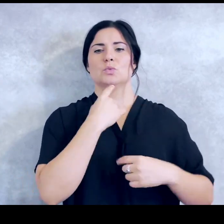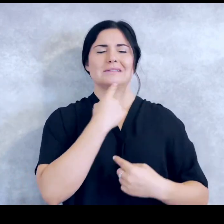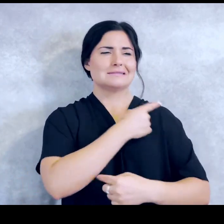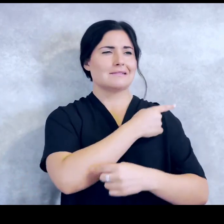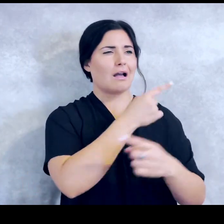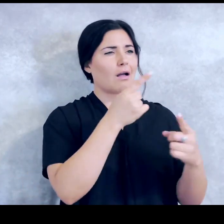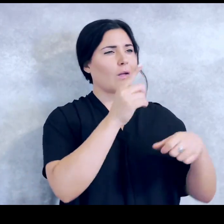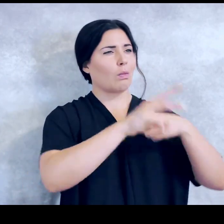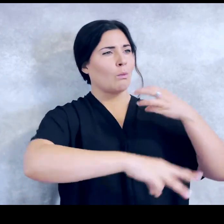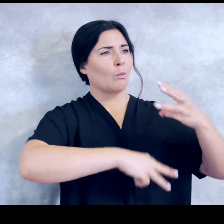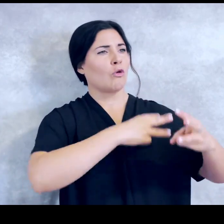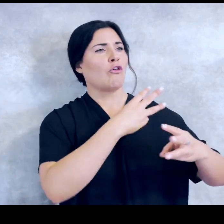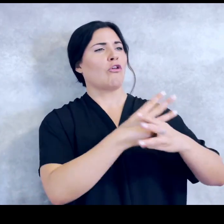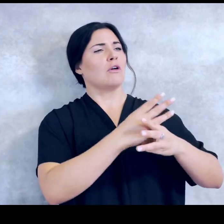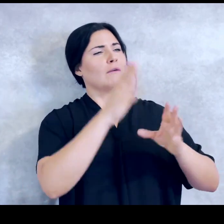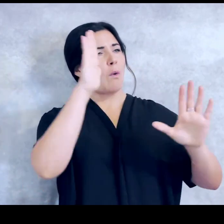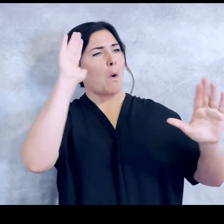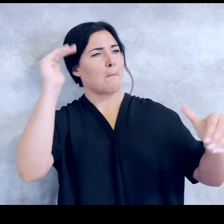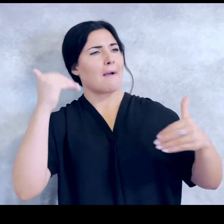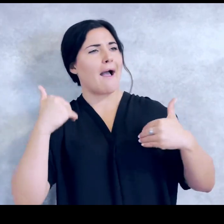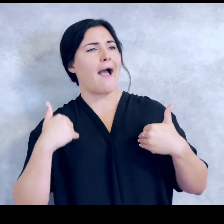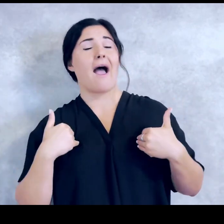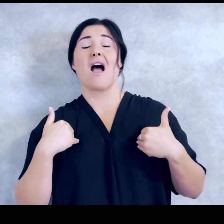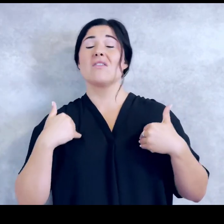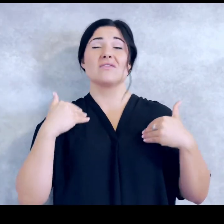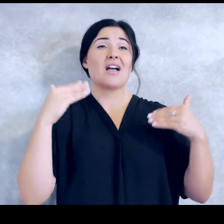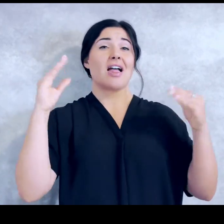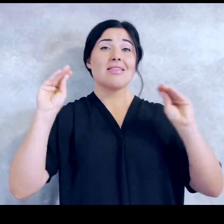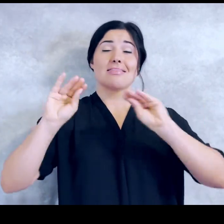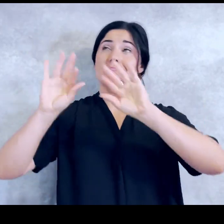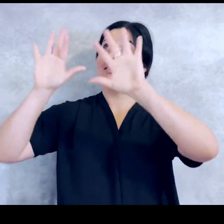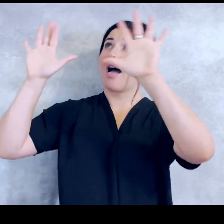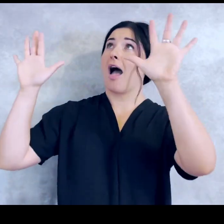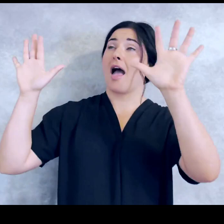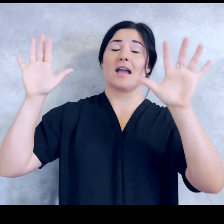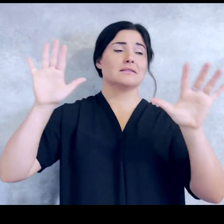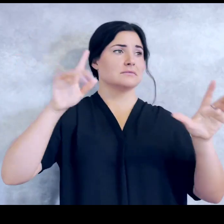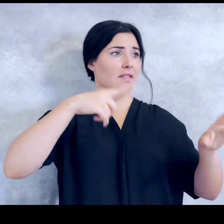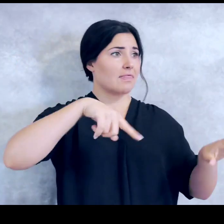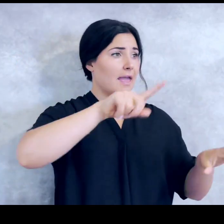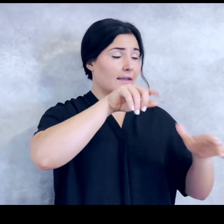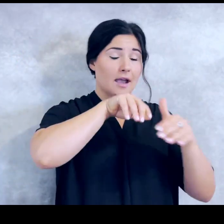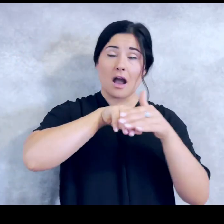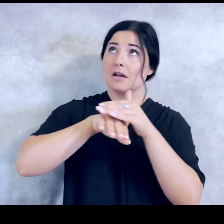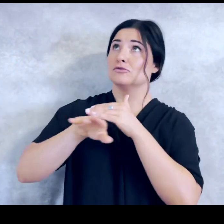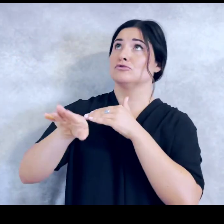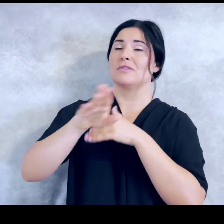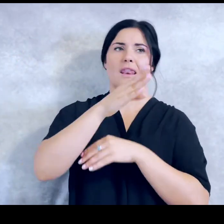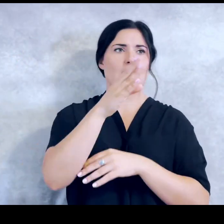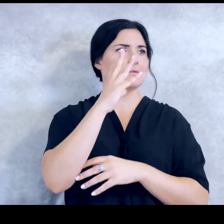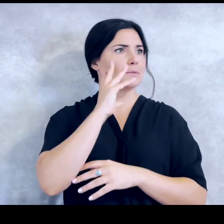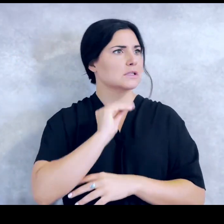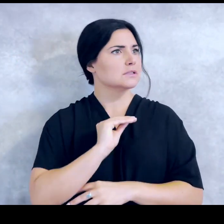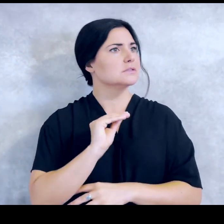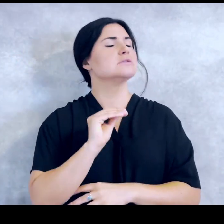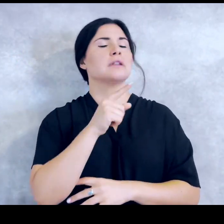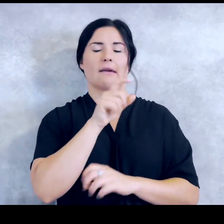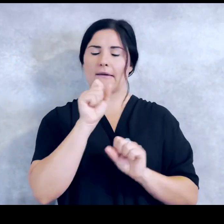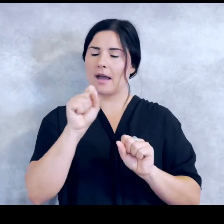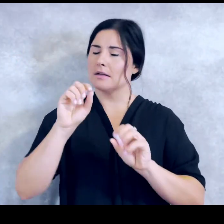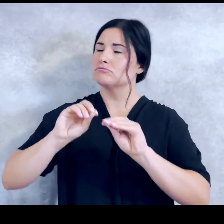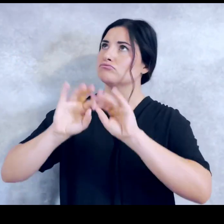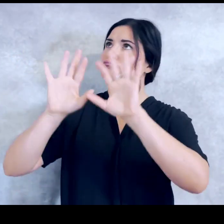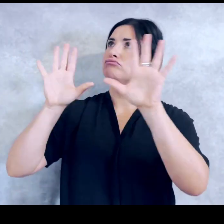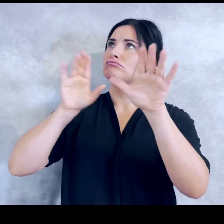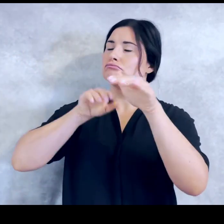tell the world that there's hope when they feel hopeless, to tell the world that there is light in the midst of darkest places that we've ever been or seen before. Fill